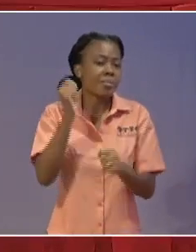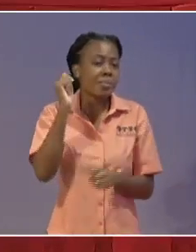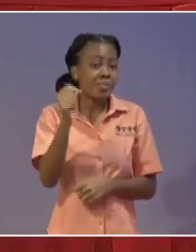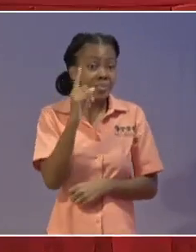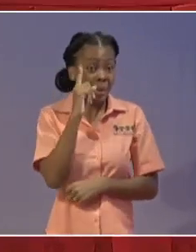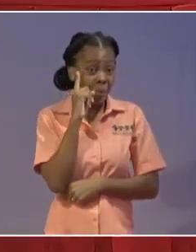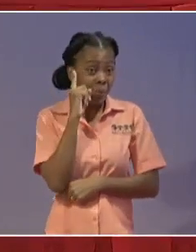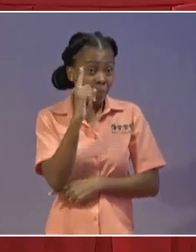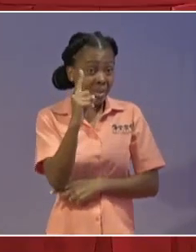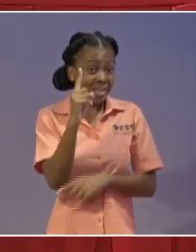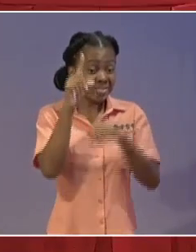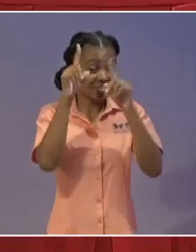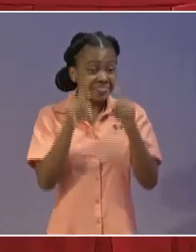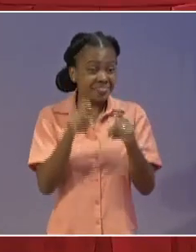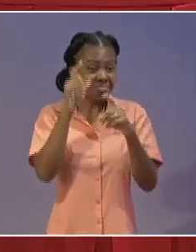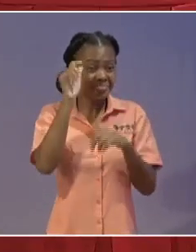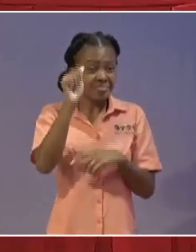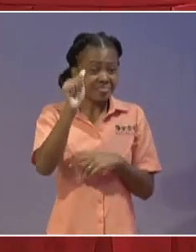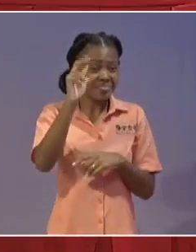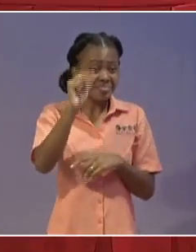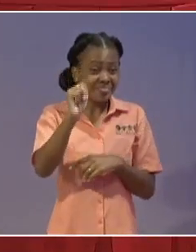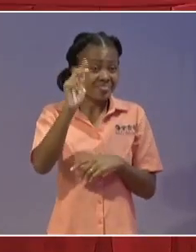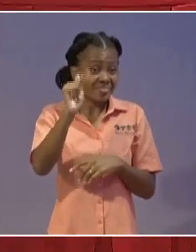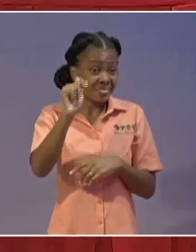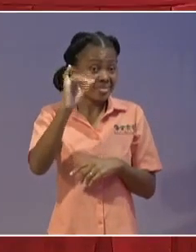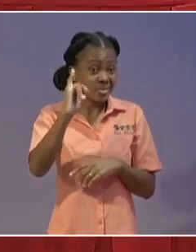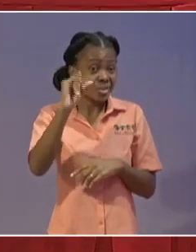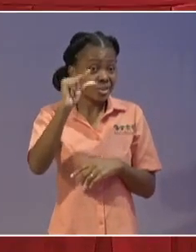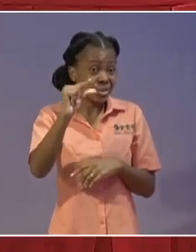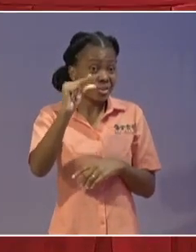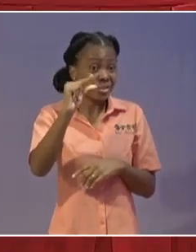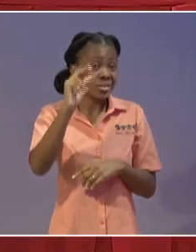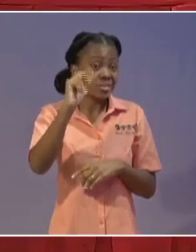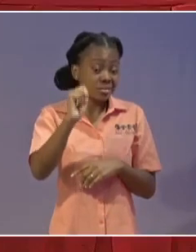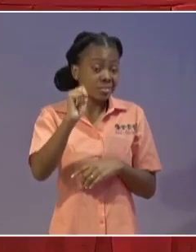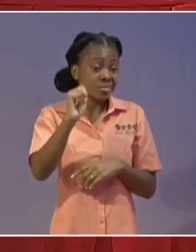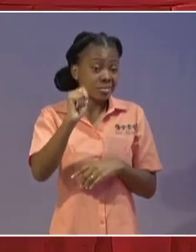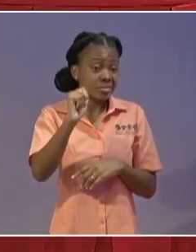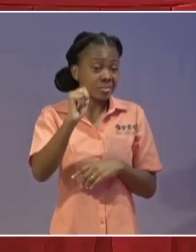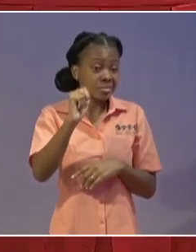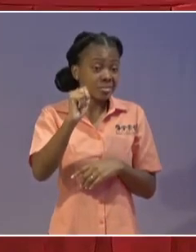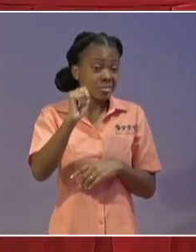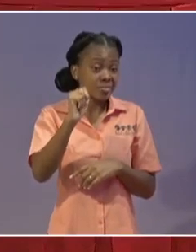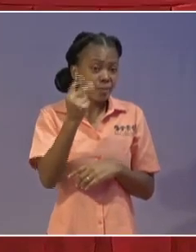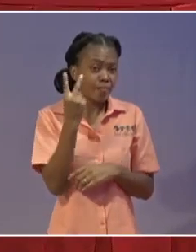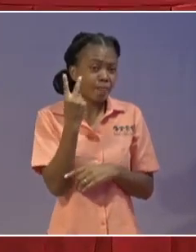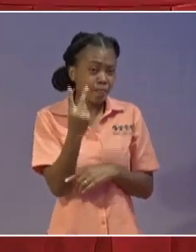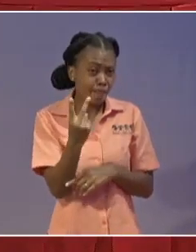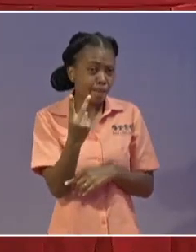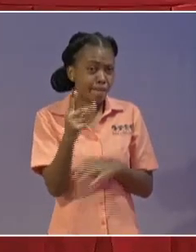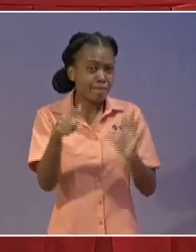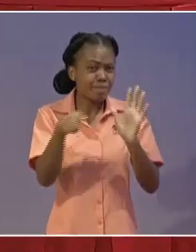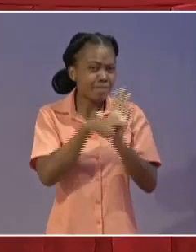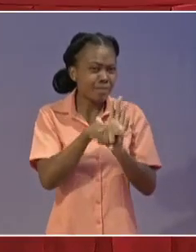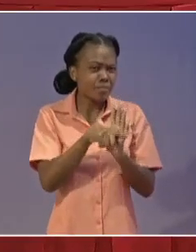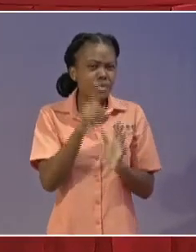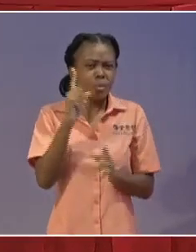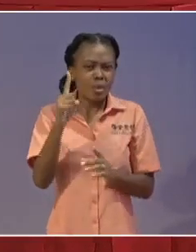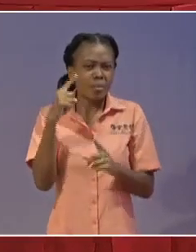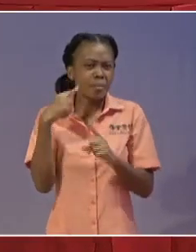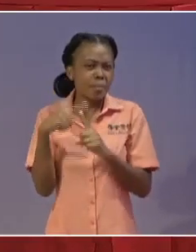that came back negative, but 2 were PCR tests, 1 positive and 1 negative. Should we at all be concerned